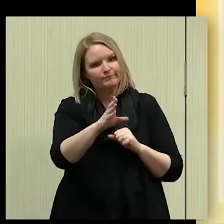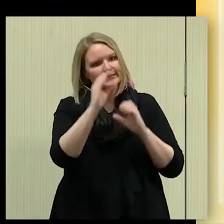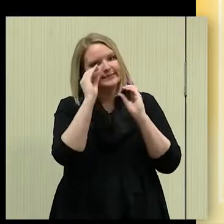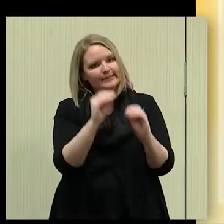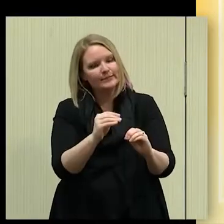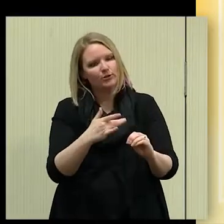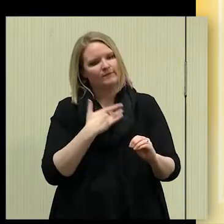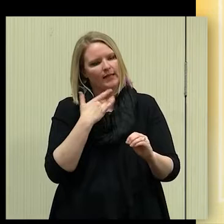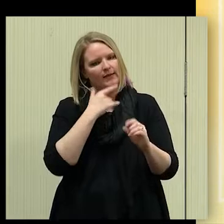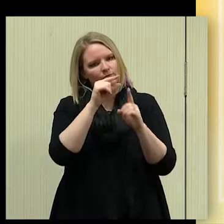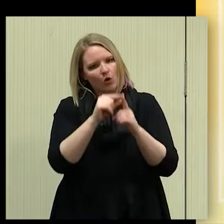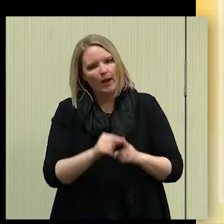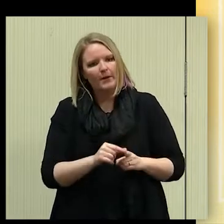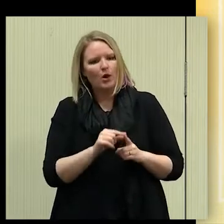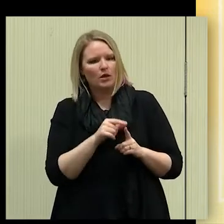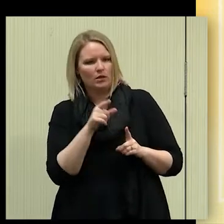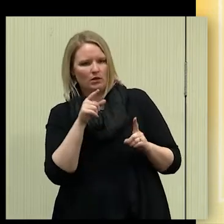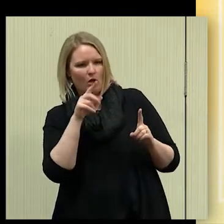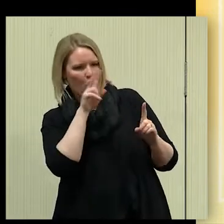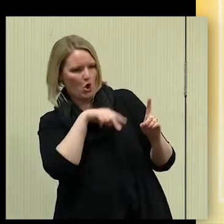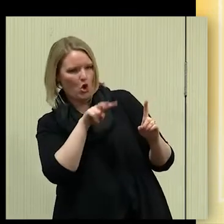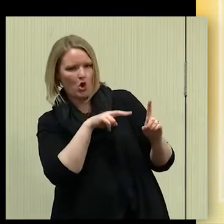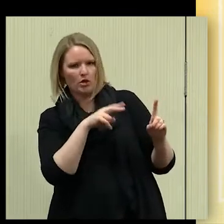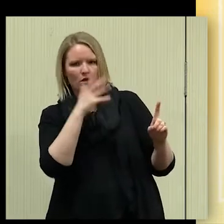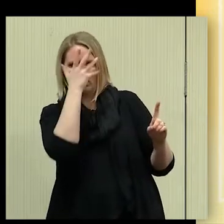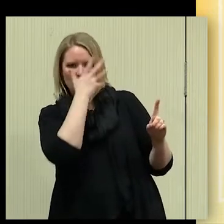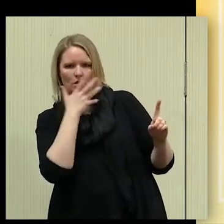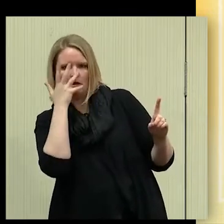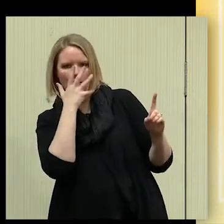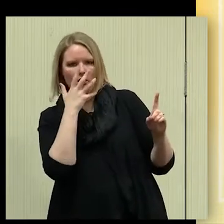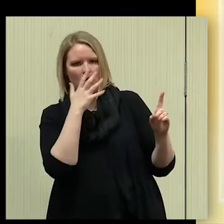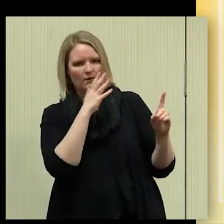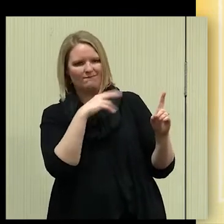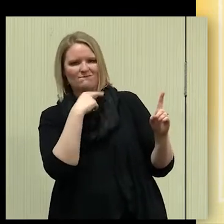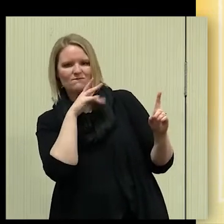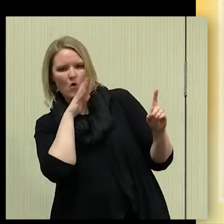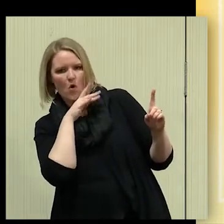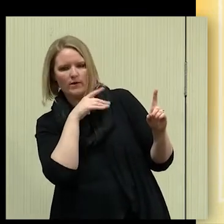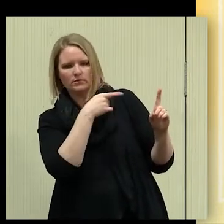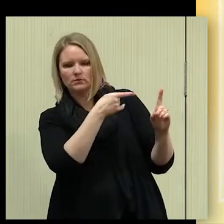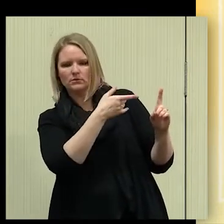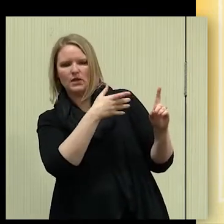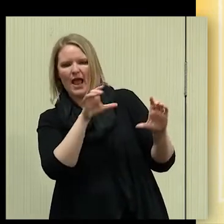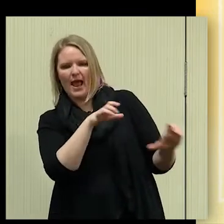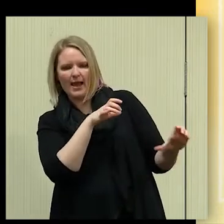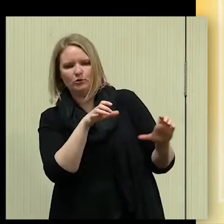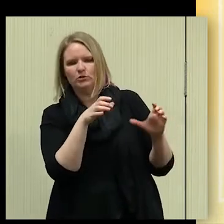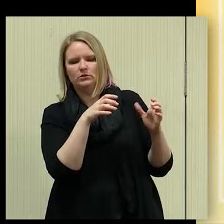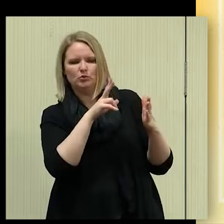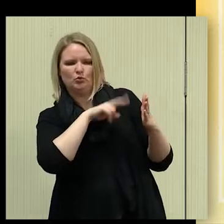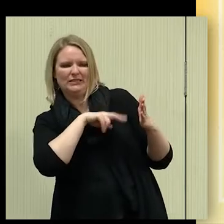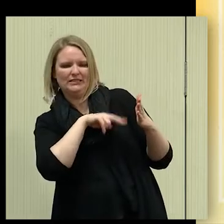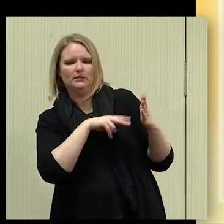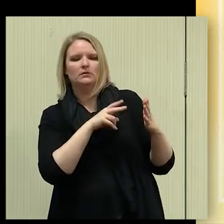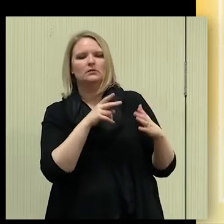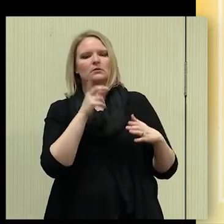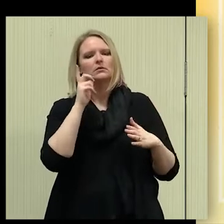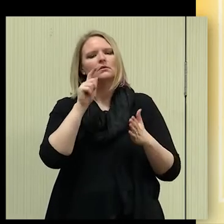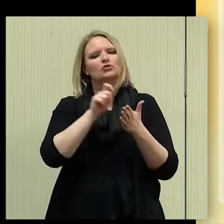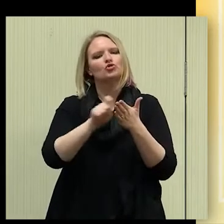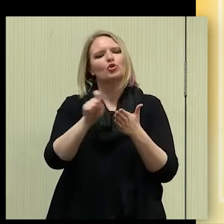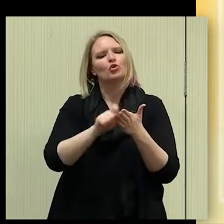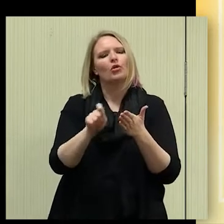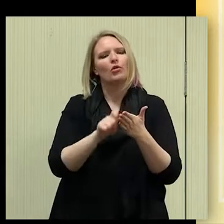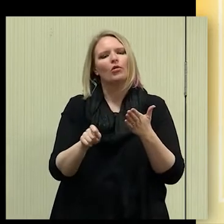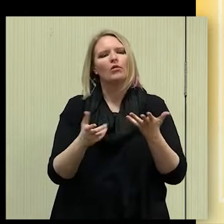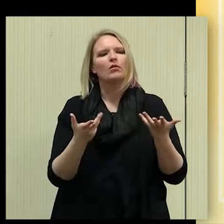feeling vocabulary. How does someone look? How does their voice sound? What are their actions telling you? having kids do things like journal,